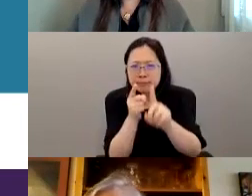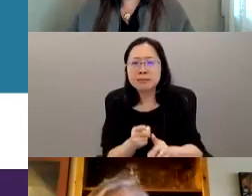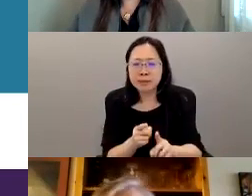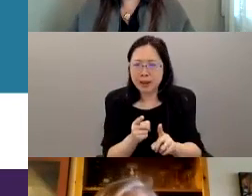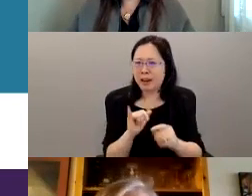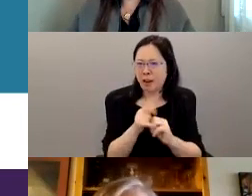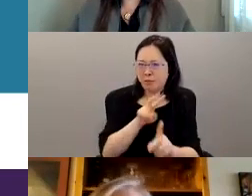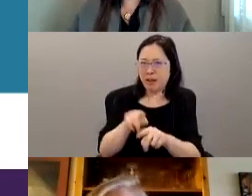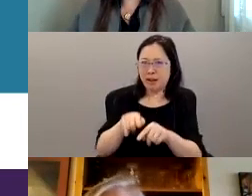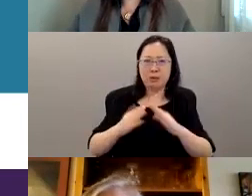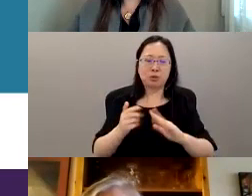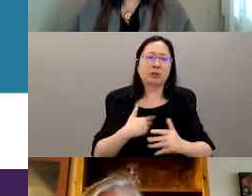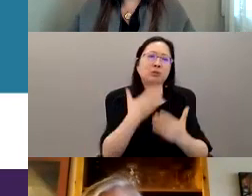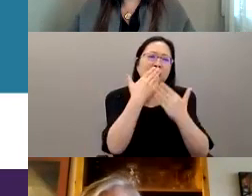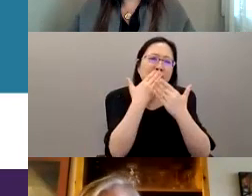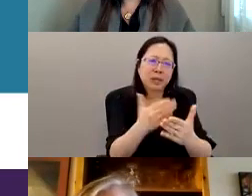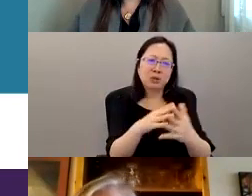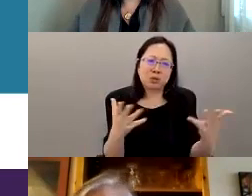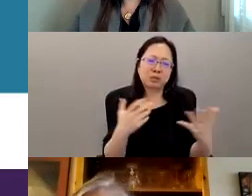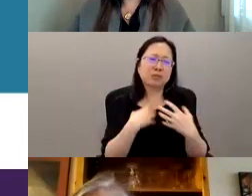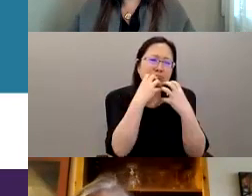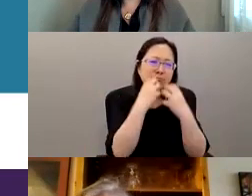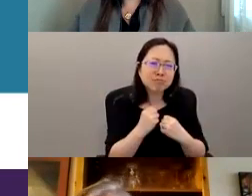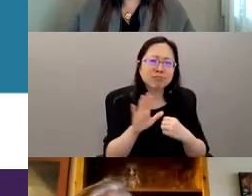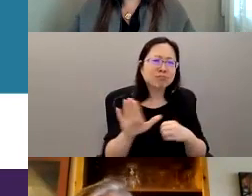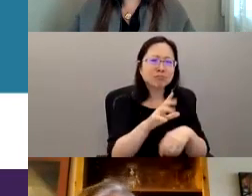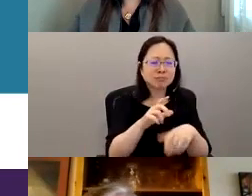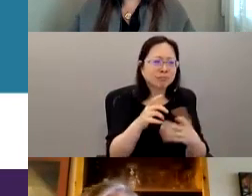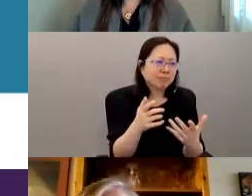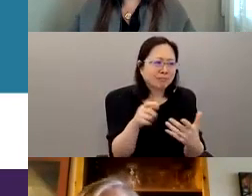community. So I really appreciate this. It's going to give me